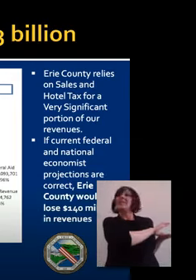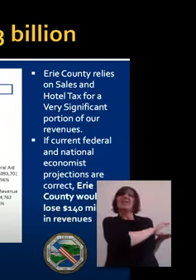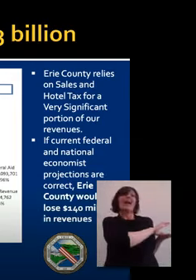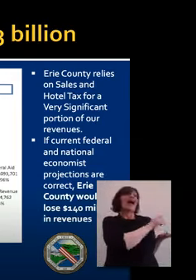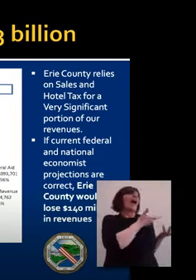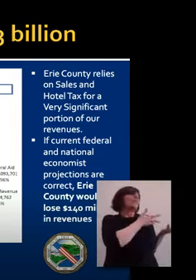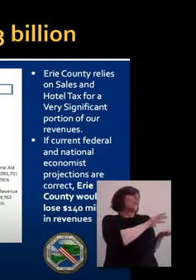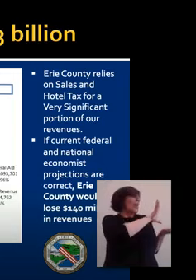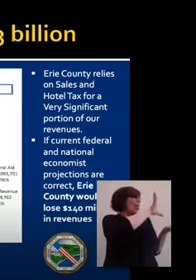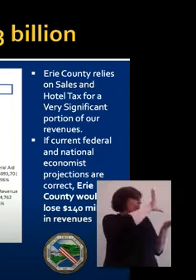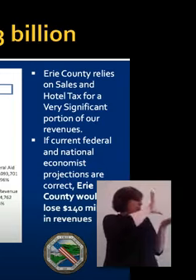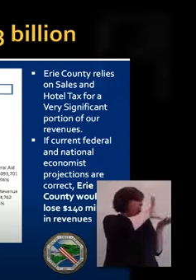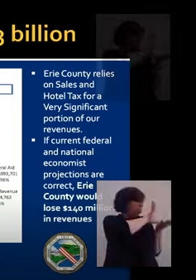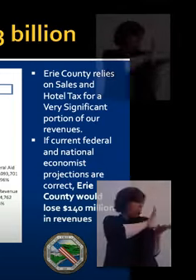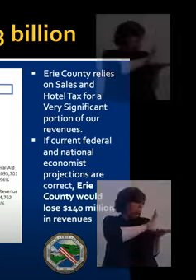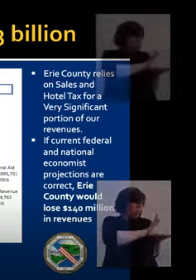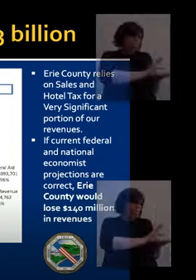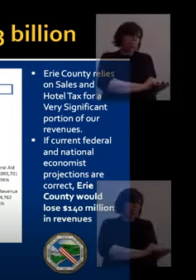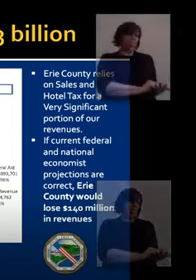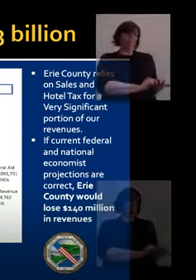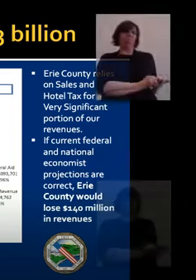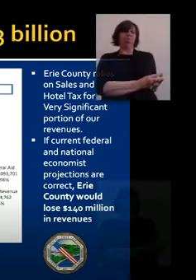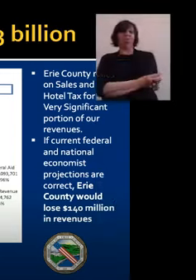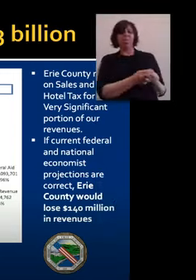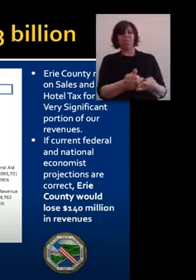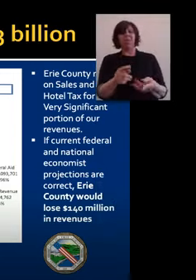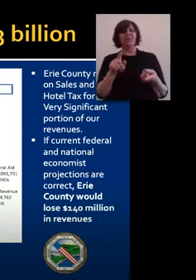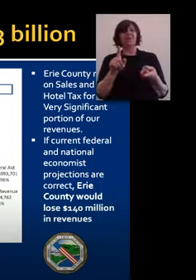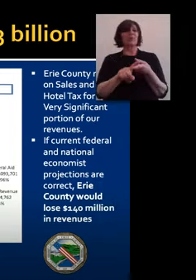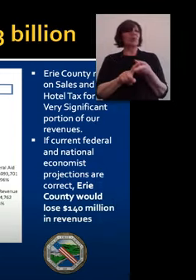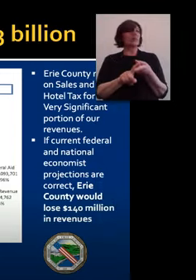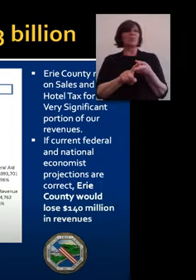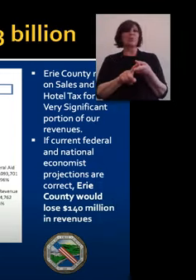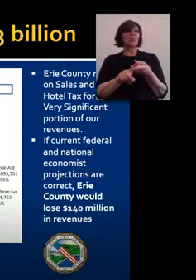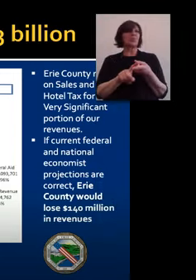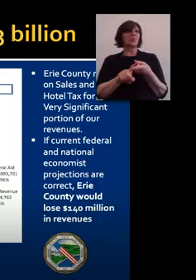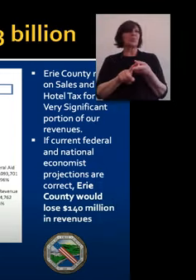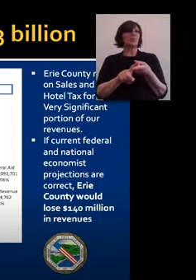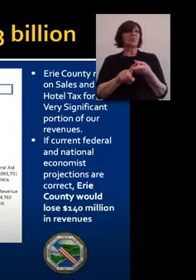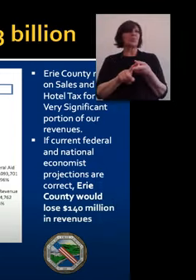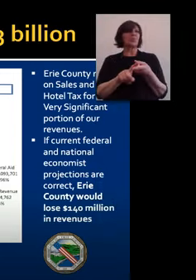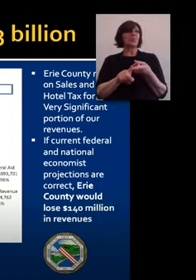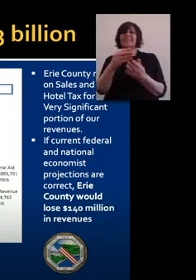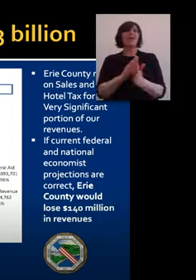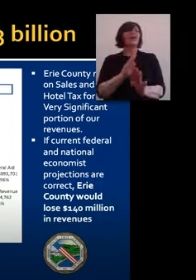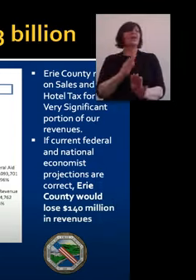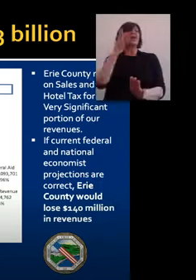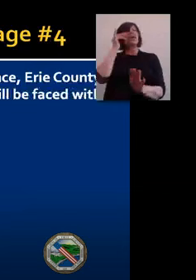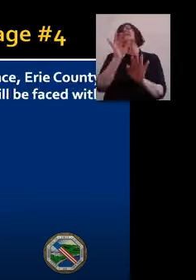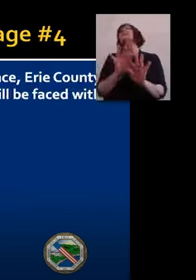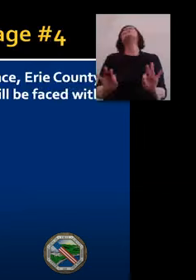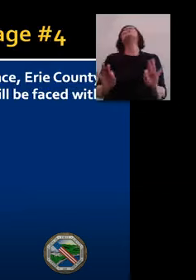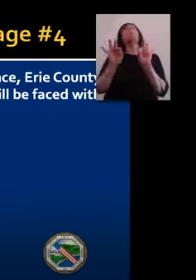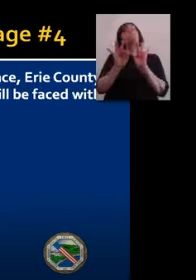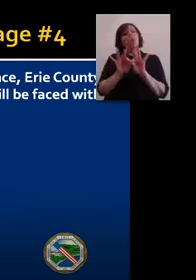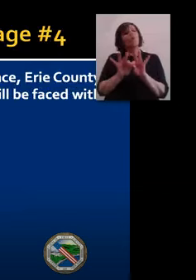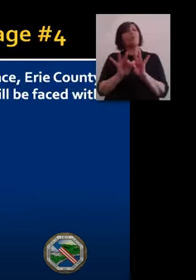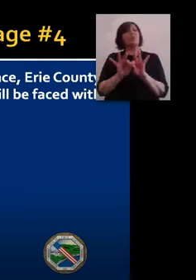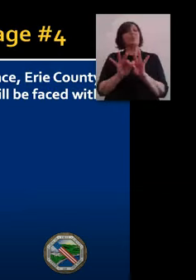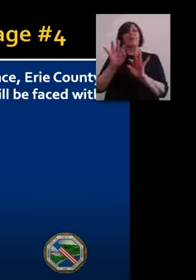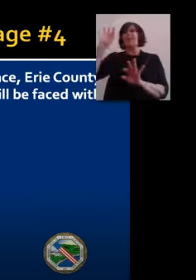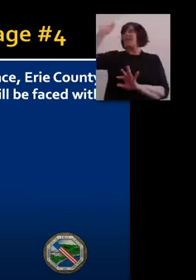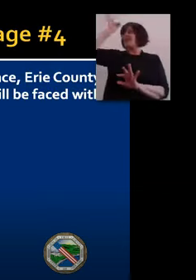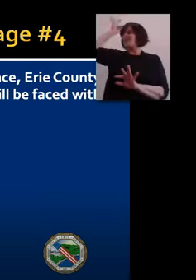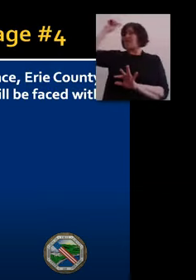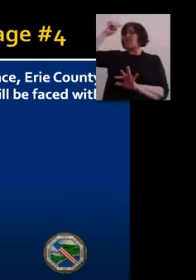piggy bank, our fund balance, to make up the hole in the budget. And that's why it's very important that the federal government do what a